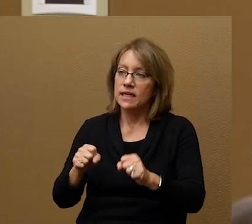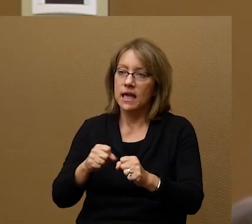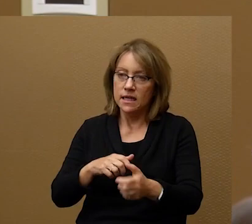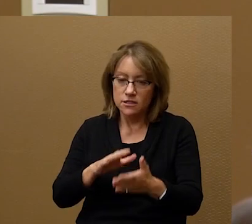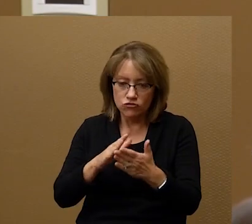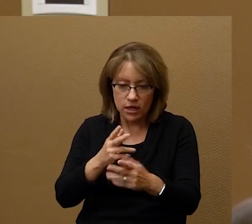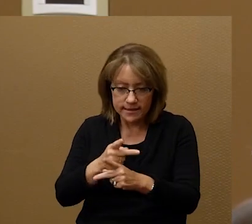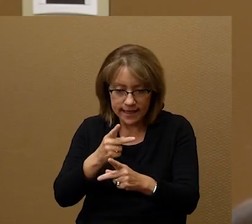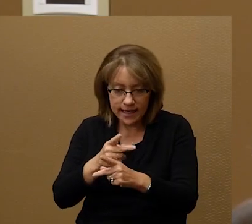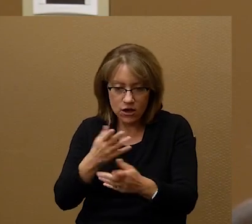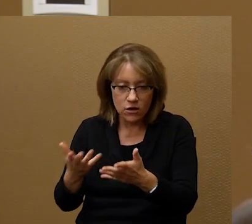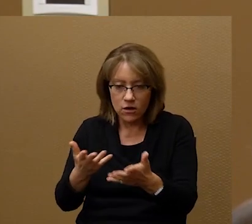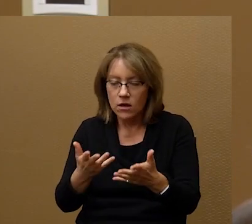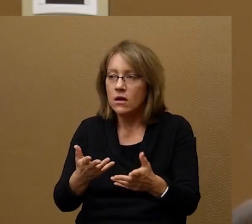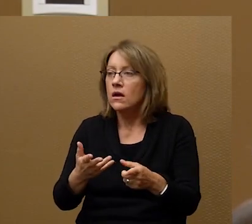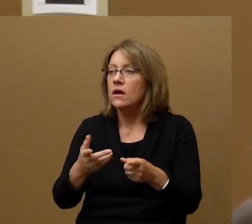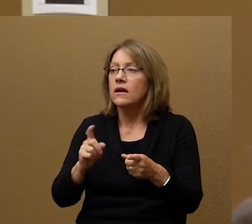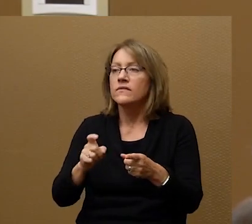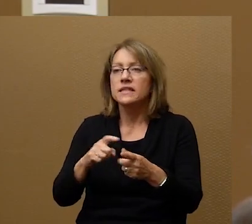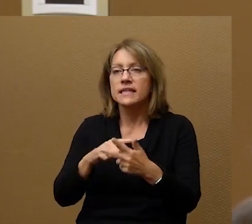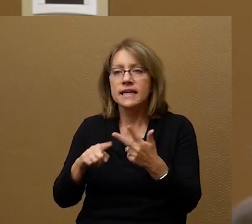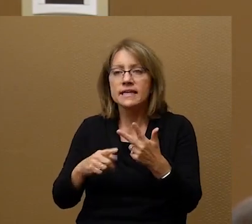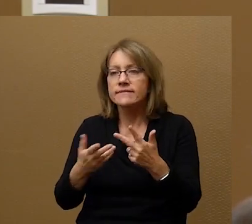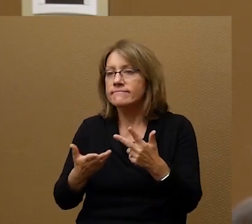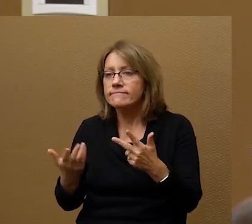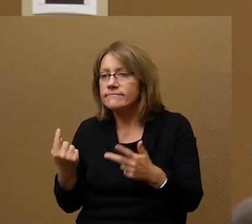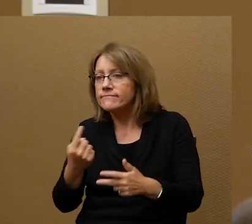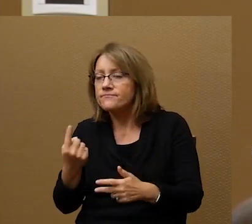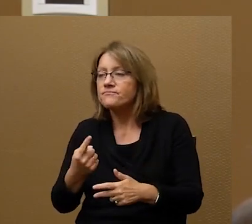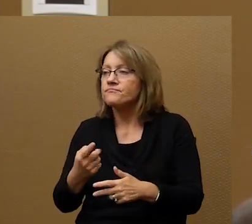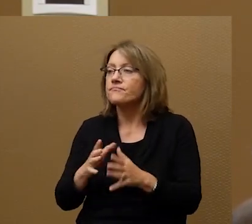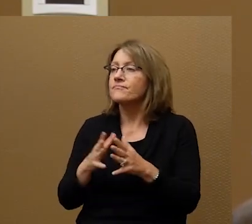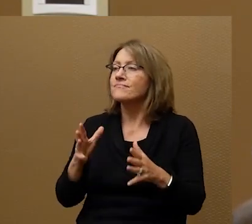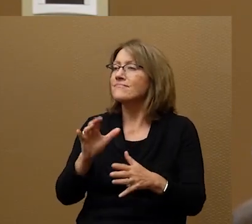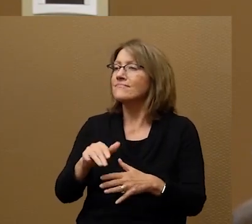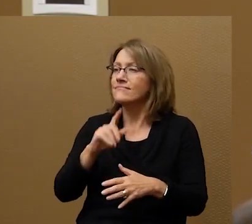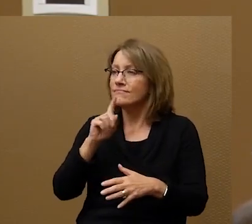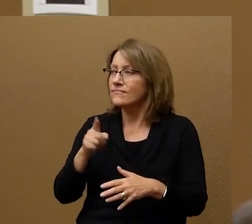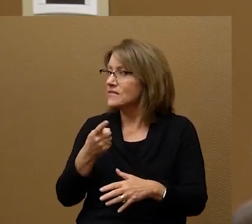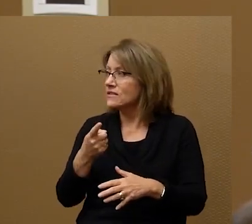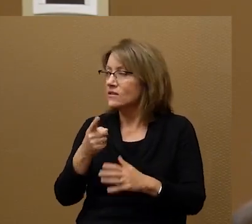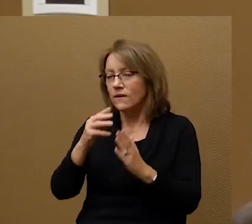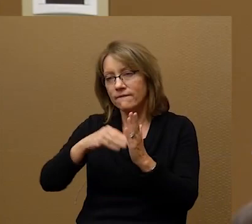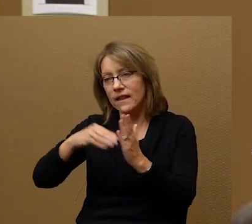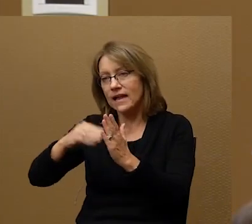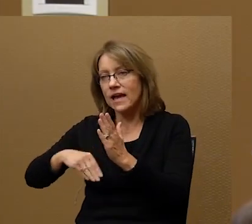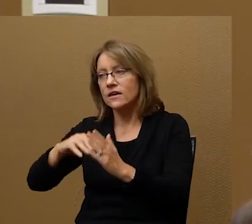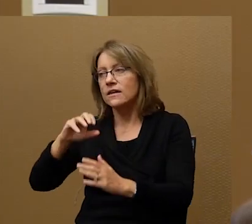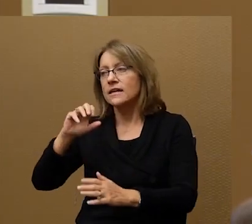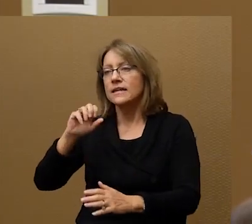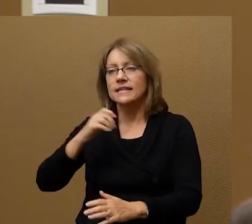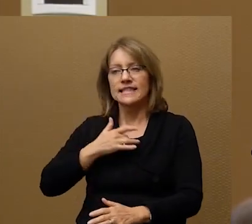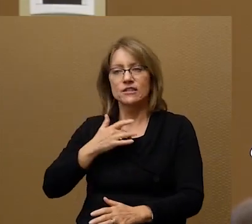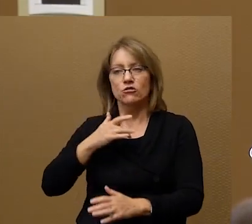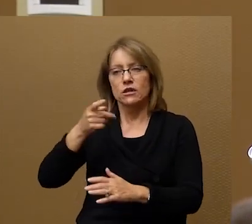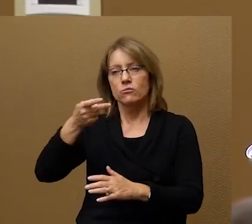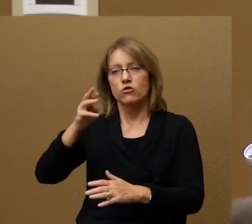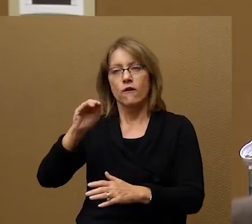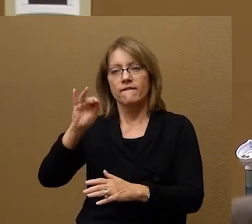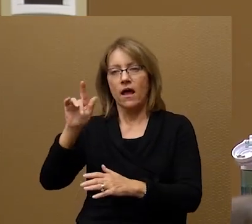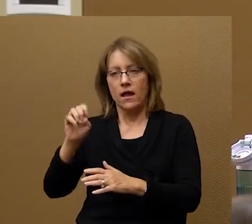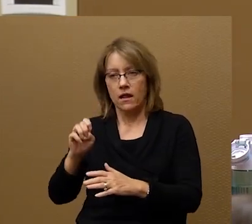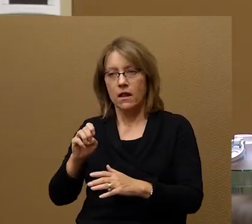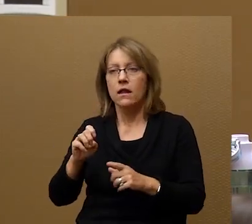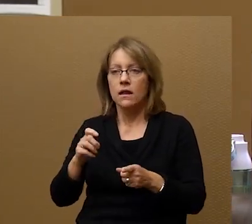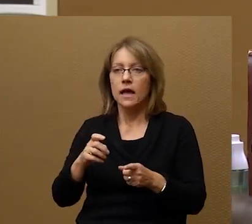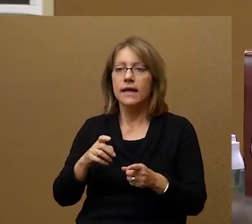our students have a couple of sensory needs. And a lot of that is just filling out their sensory profile to figure out, okay, my